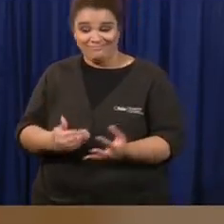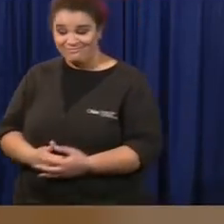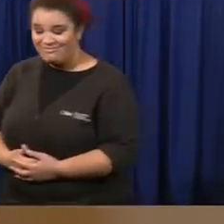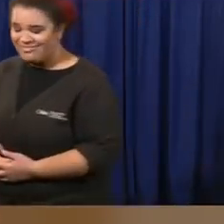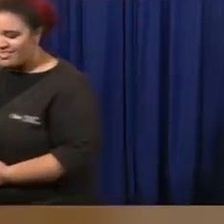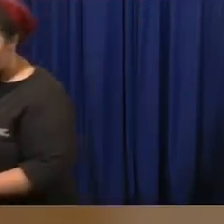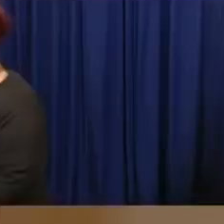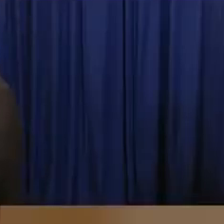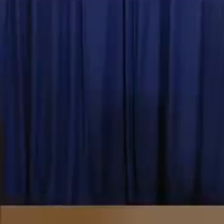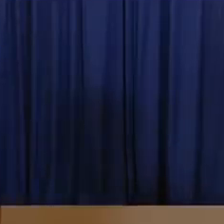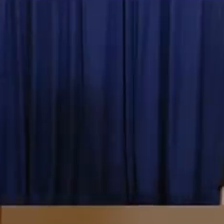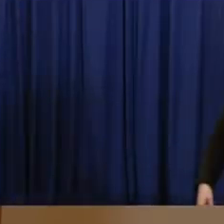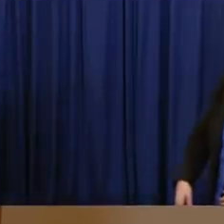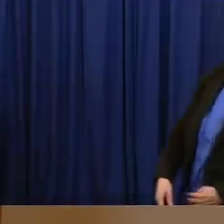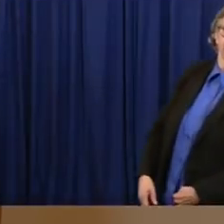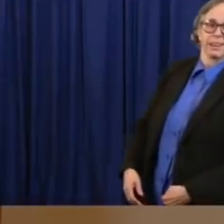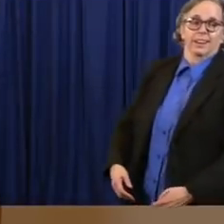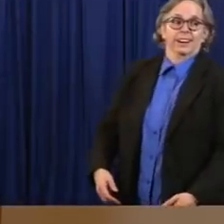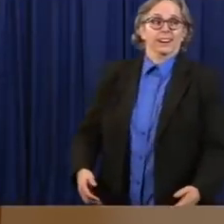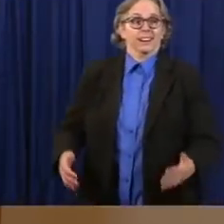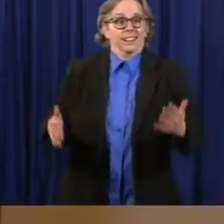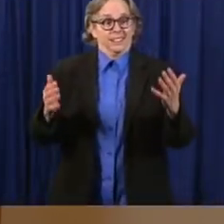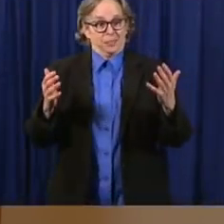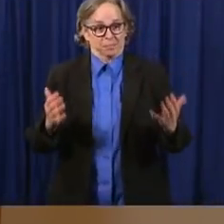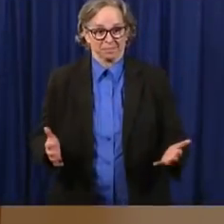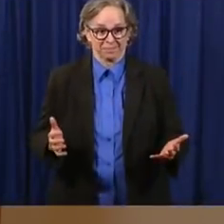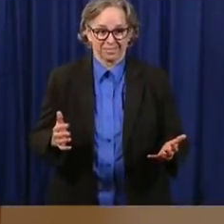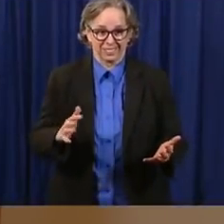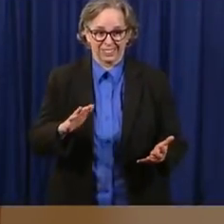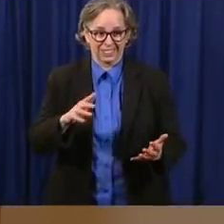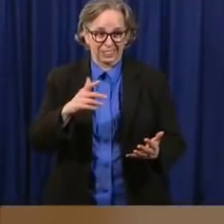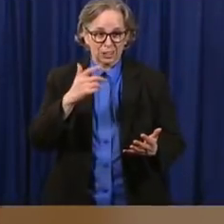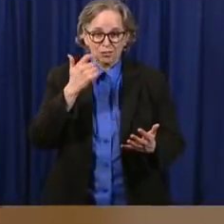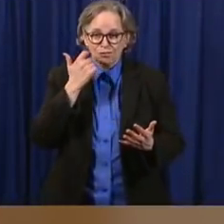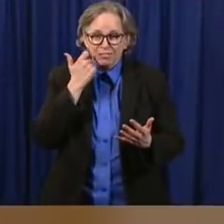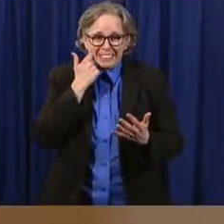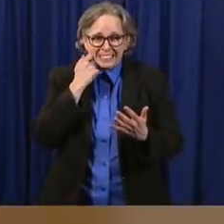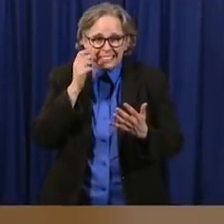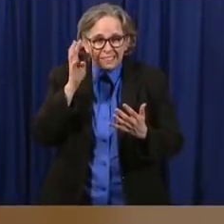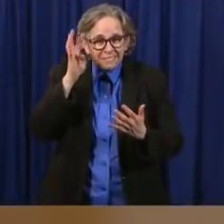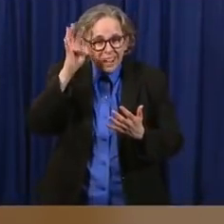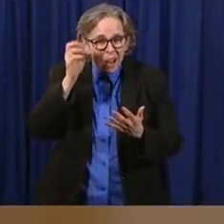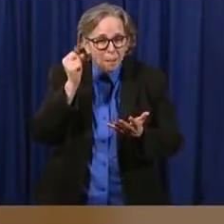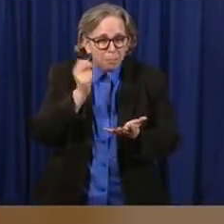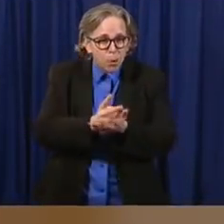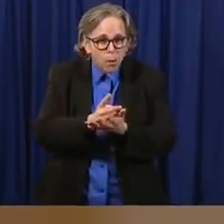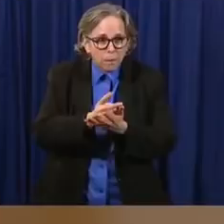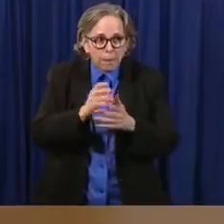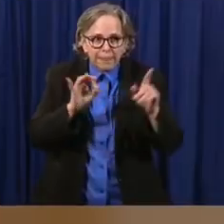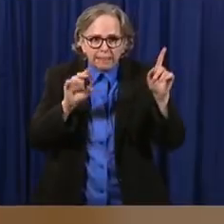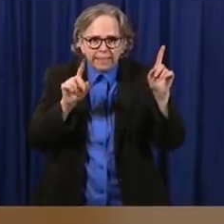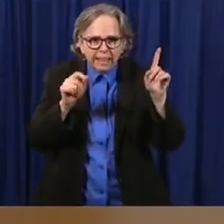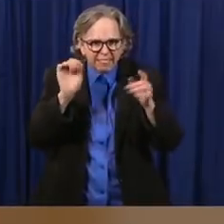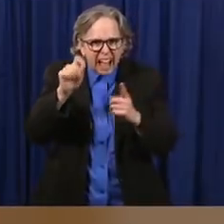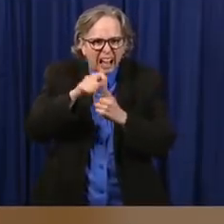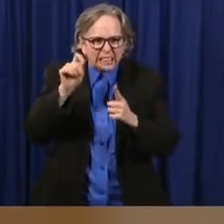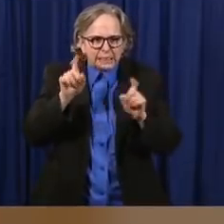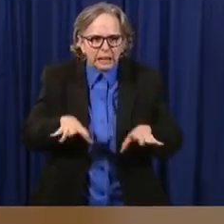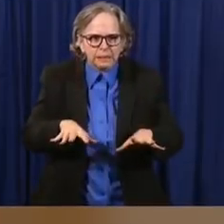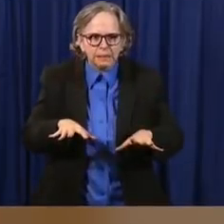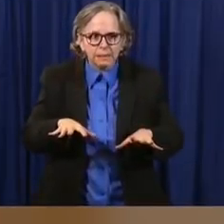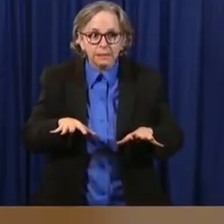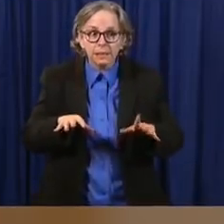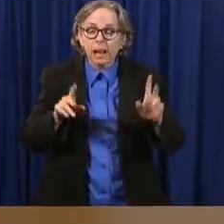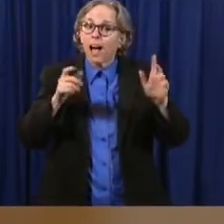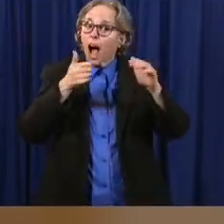Some of them were just invented and approved by the FDA, again, through the emergency use authorization